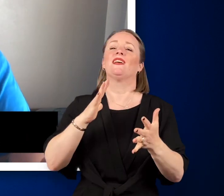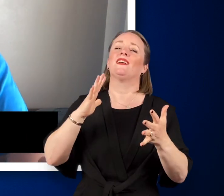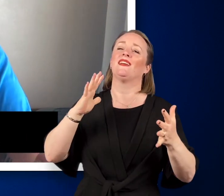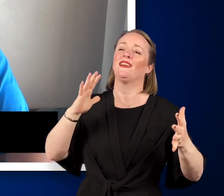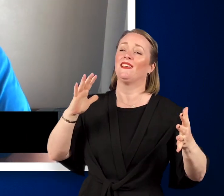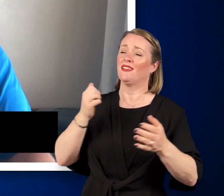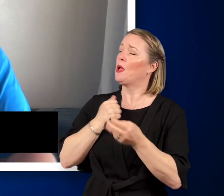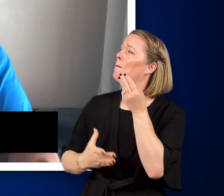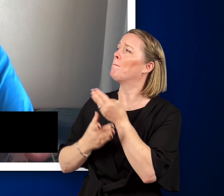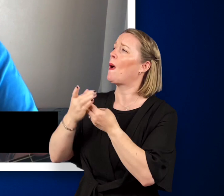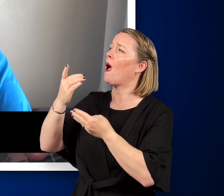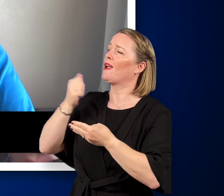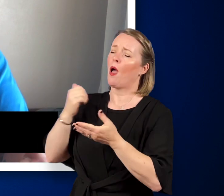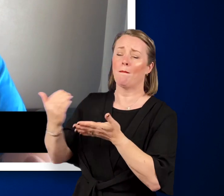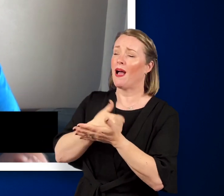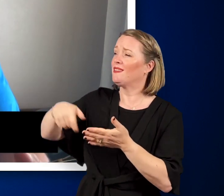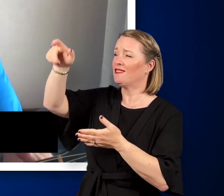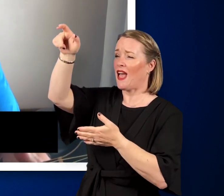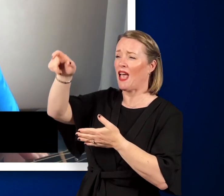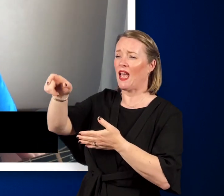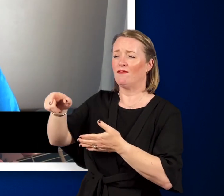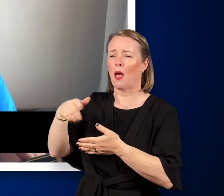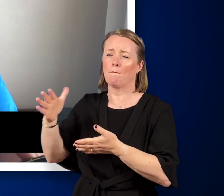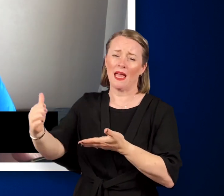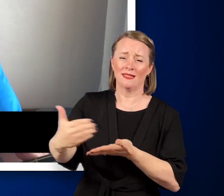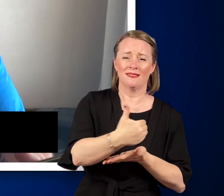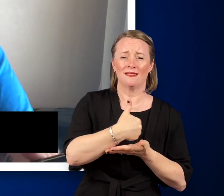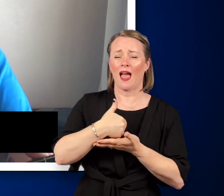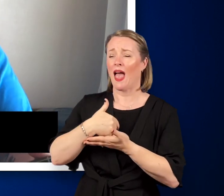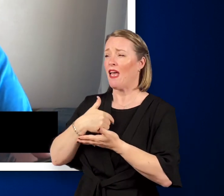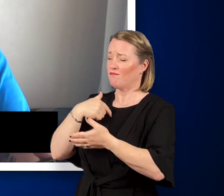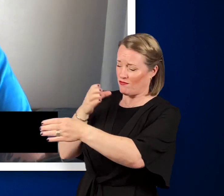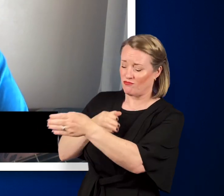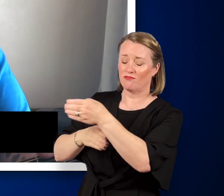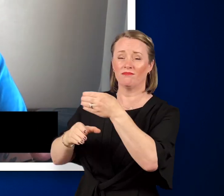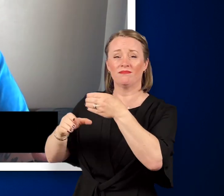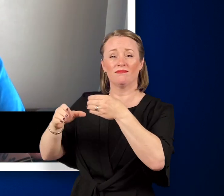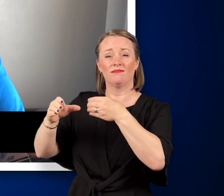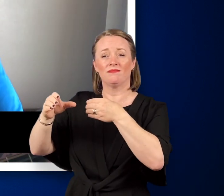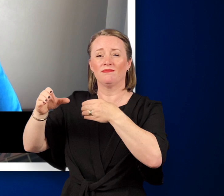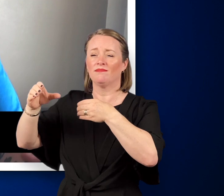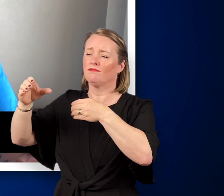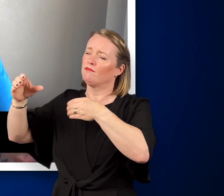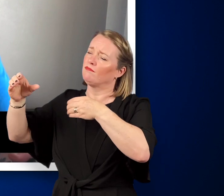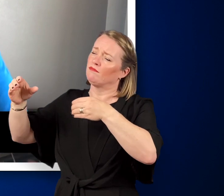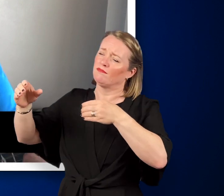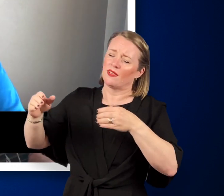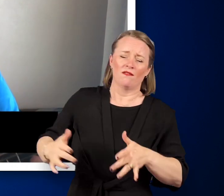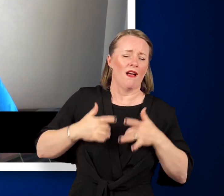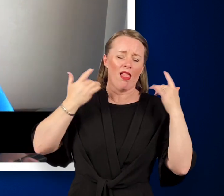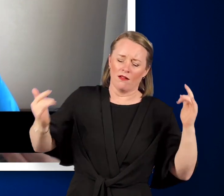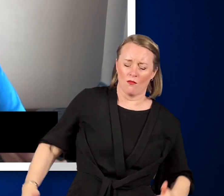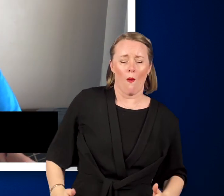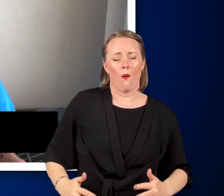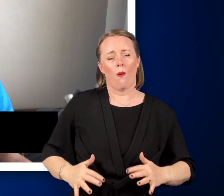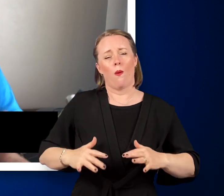set free. God, my Savior, has ransomed me. And